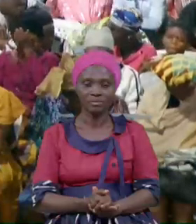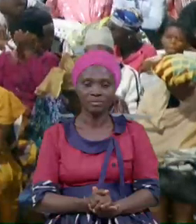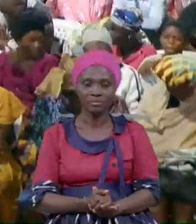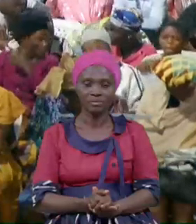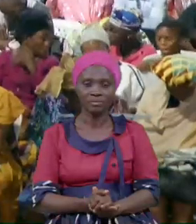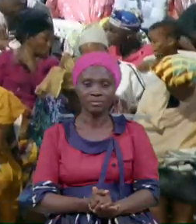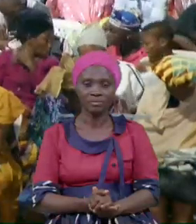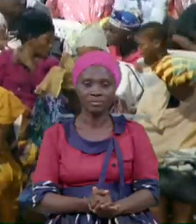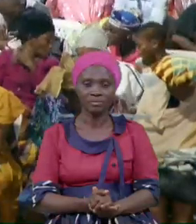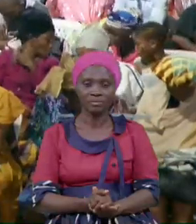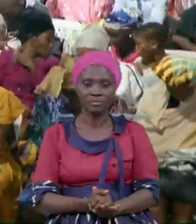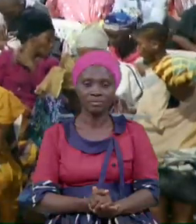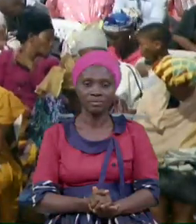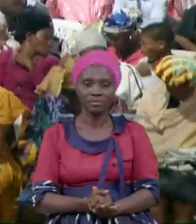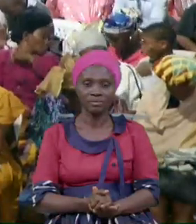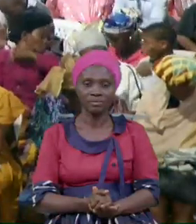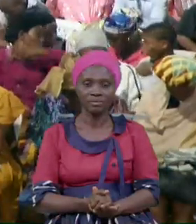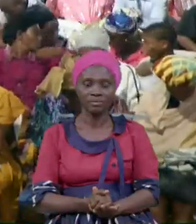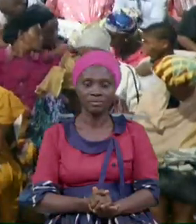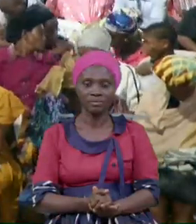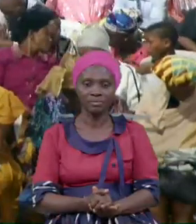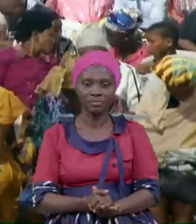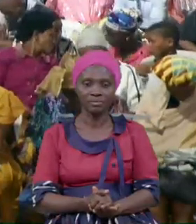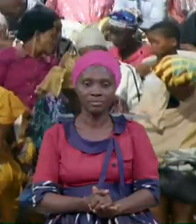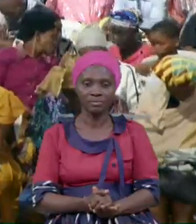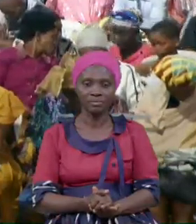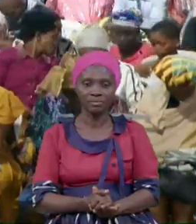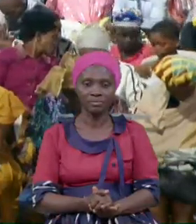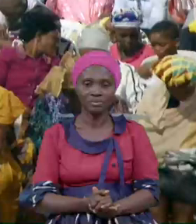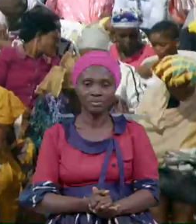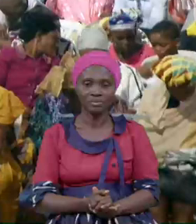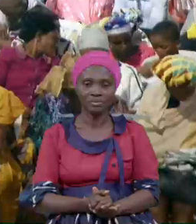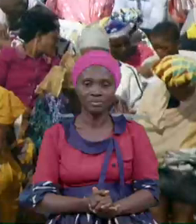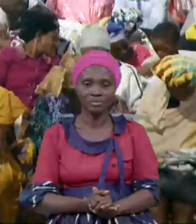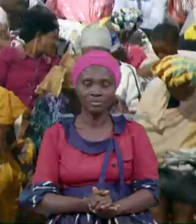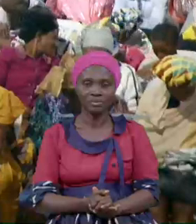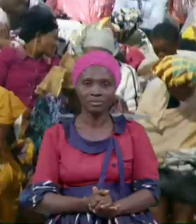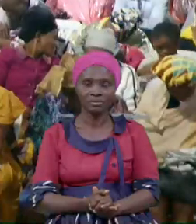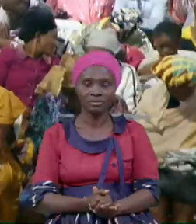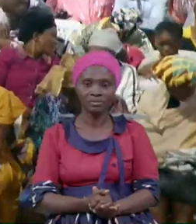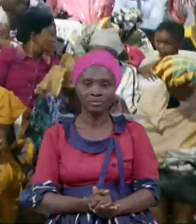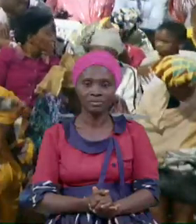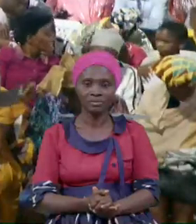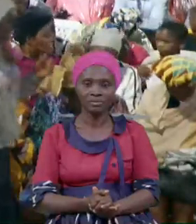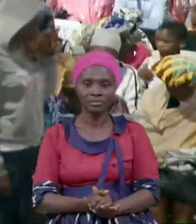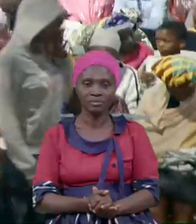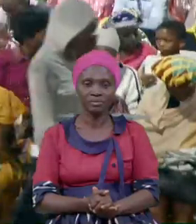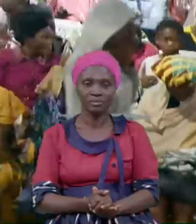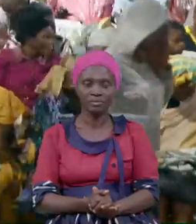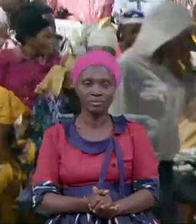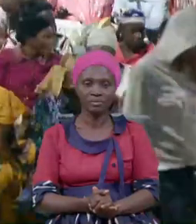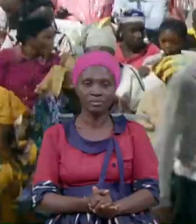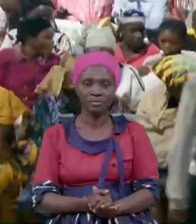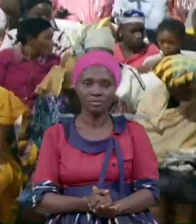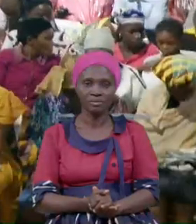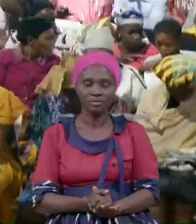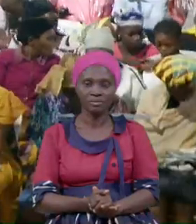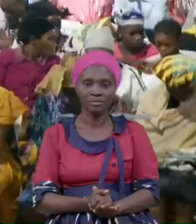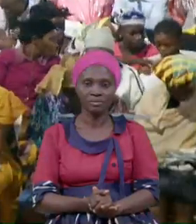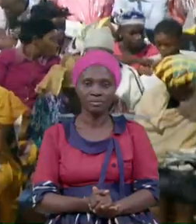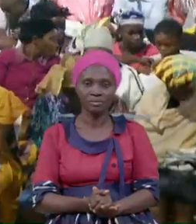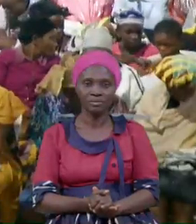bless you. Just join our counselors who are attending to the converse. Don't forget, that's the main reason we are